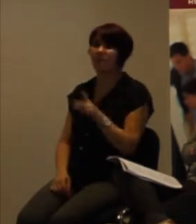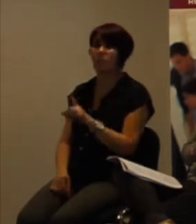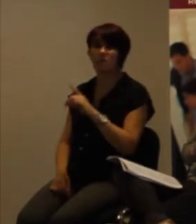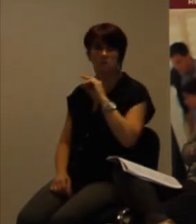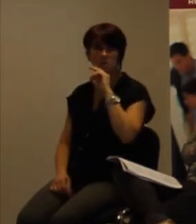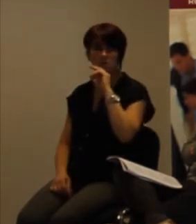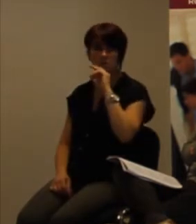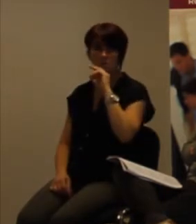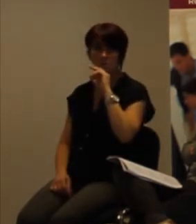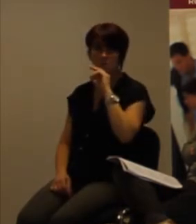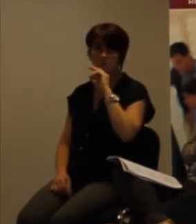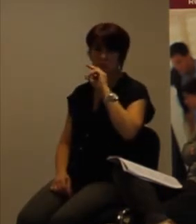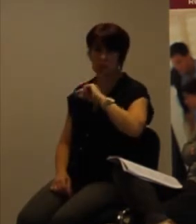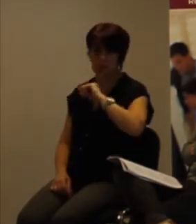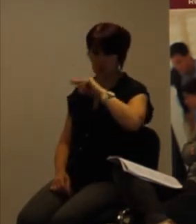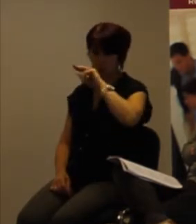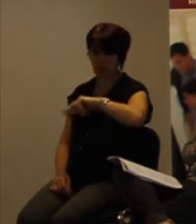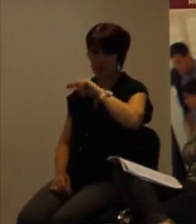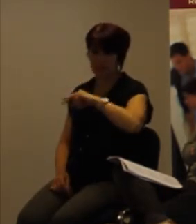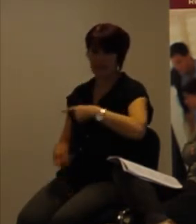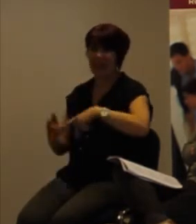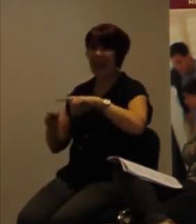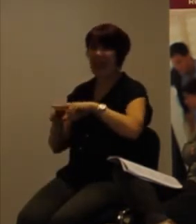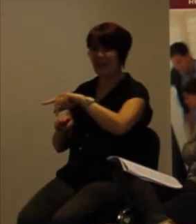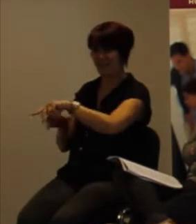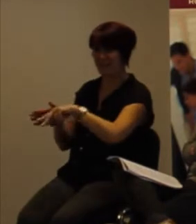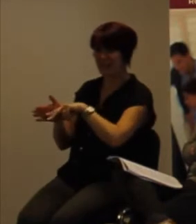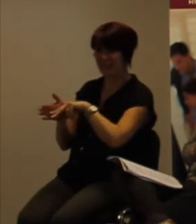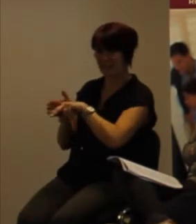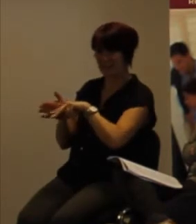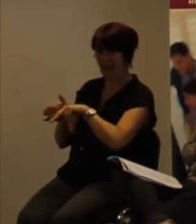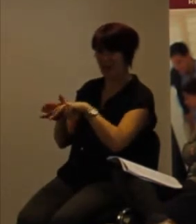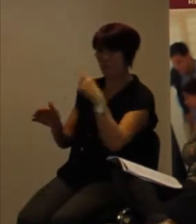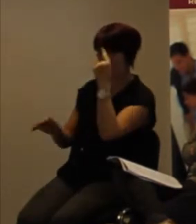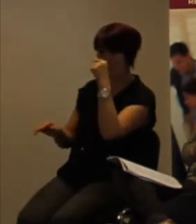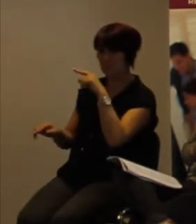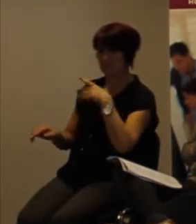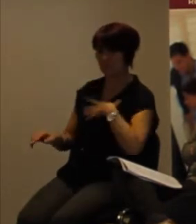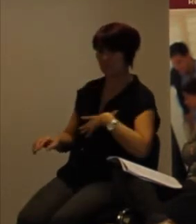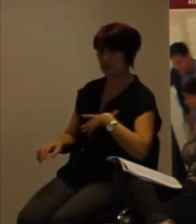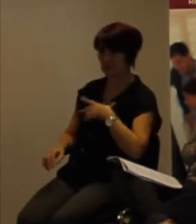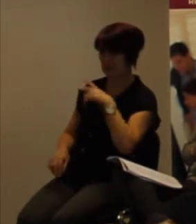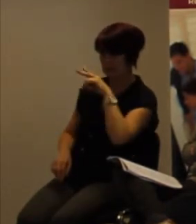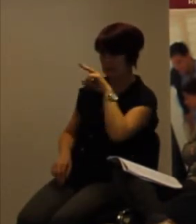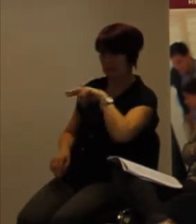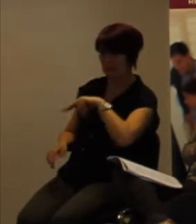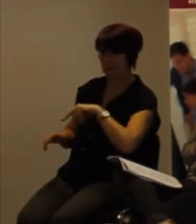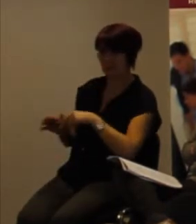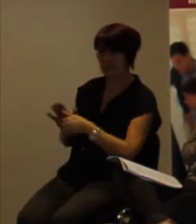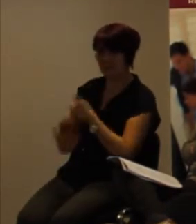speech or screen reading software where reading is a competence being assessed. That goes without